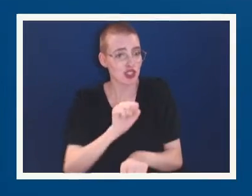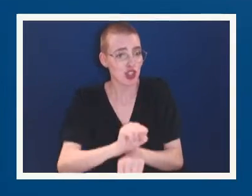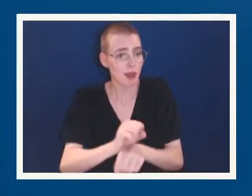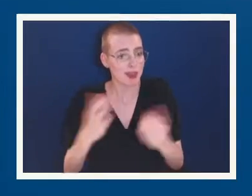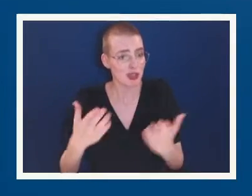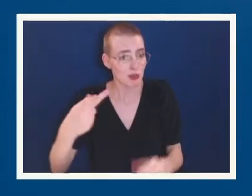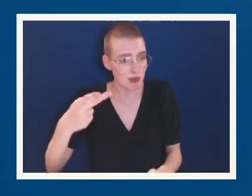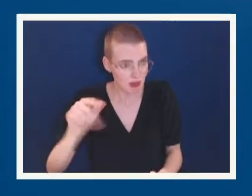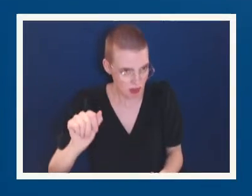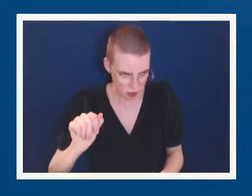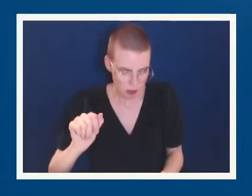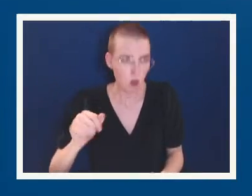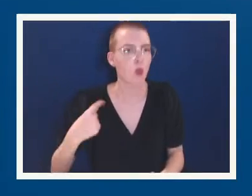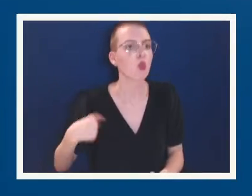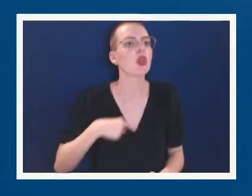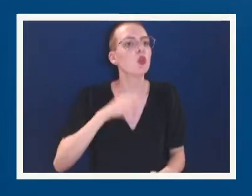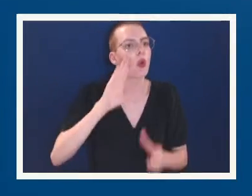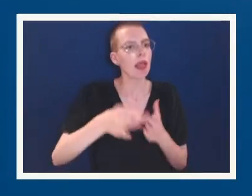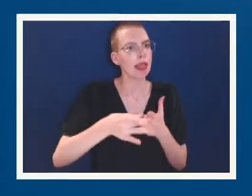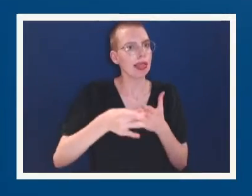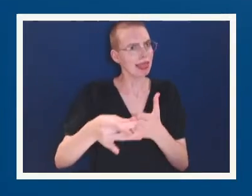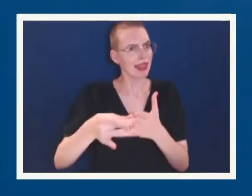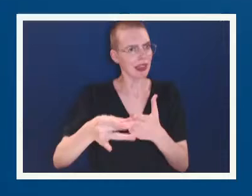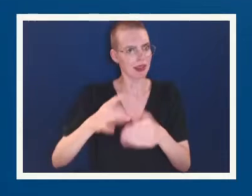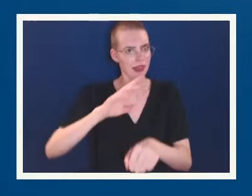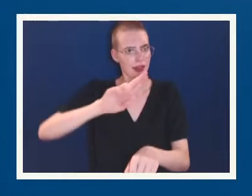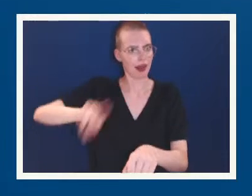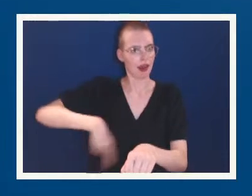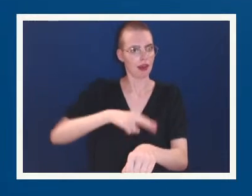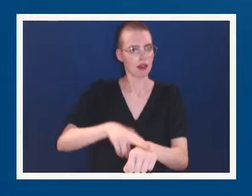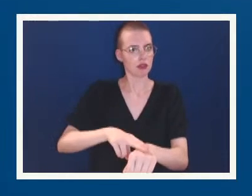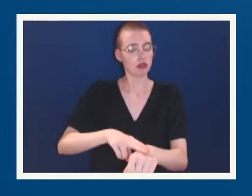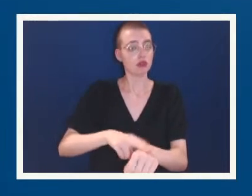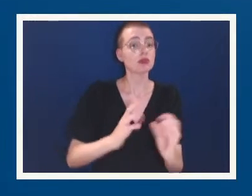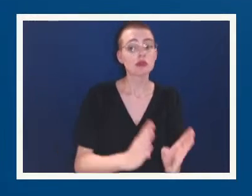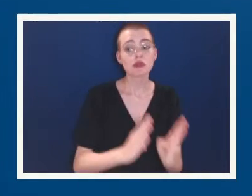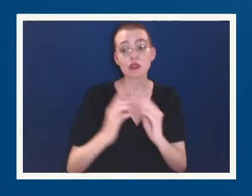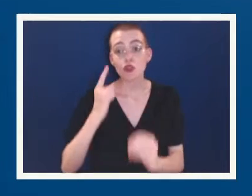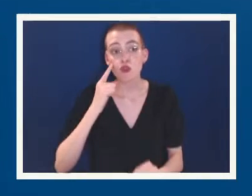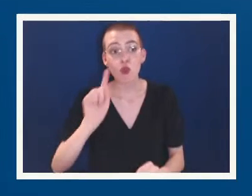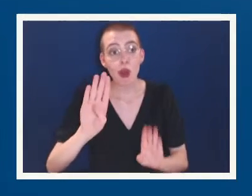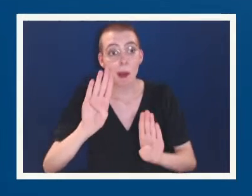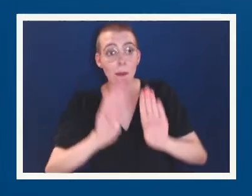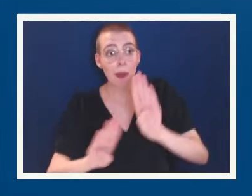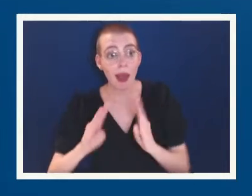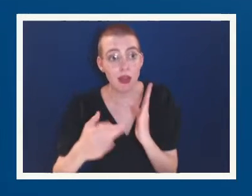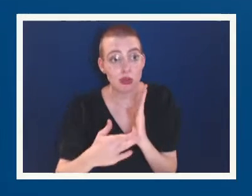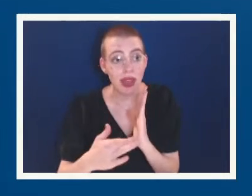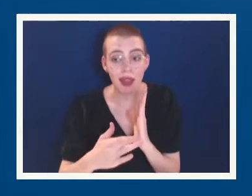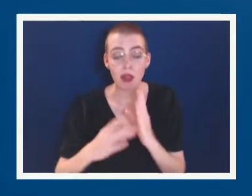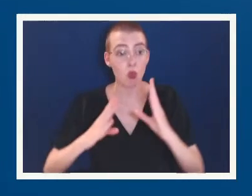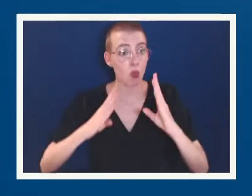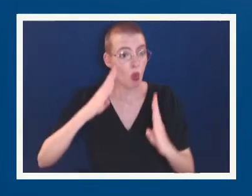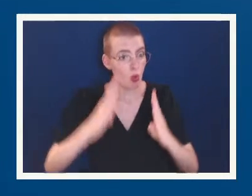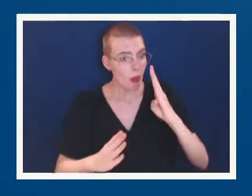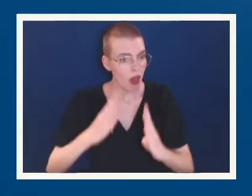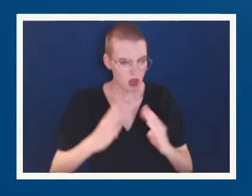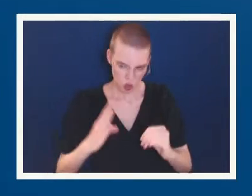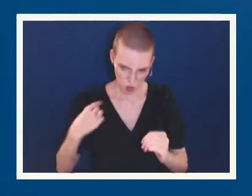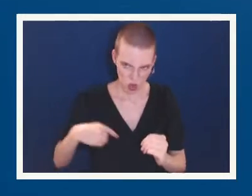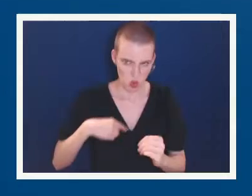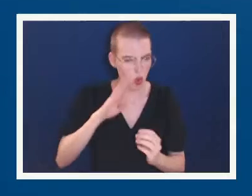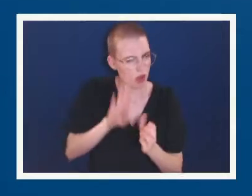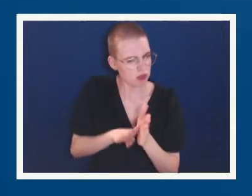We'll lead the nation again when it comes to biotech and robotics. We will show the rest of the world that Pennsylvania